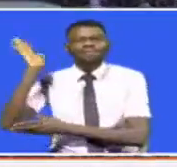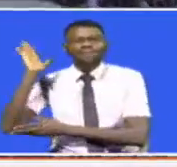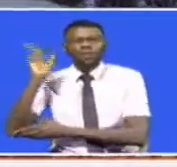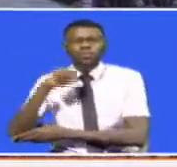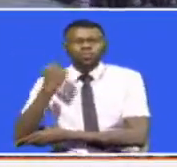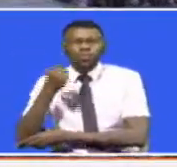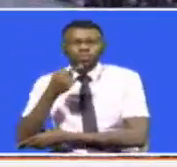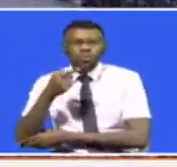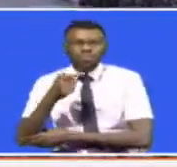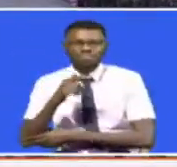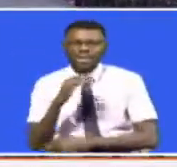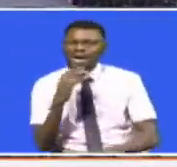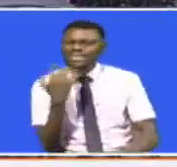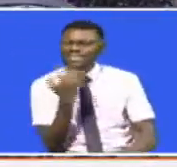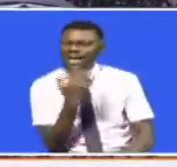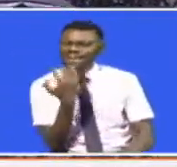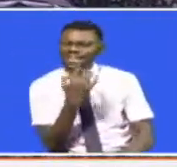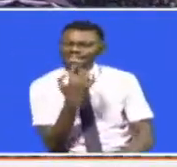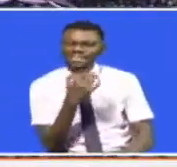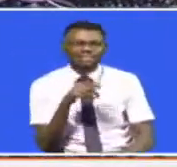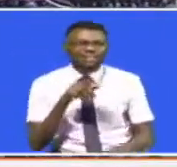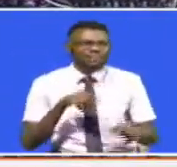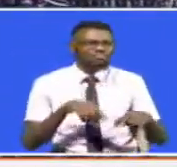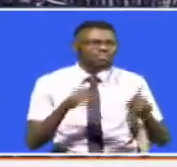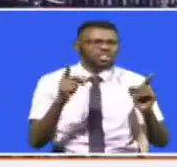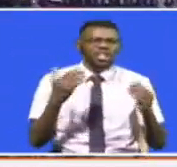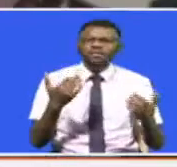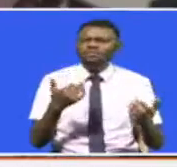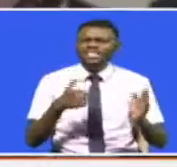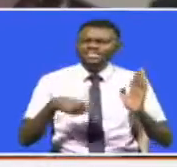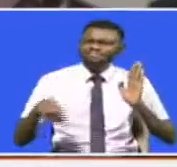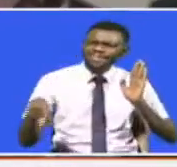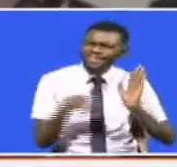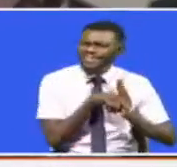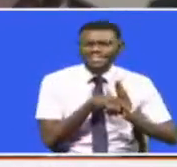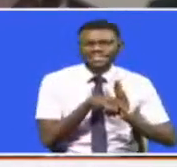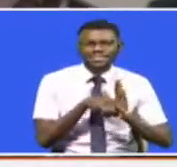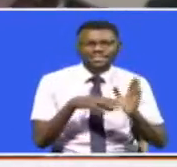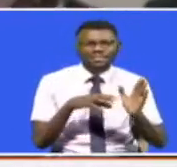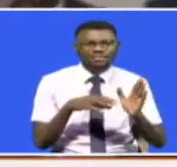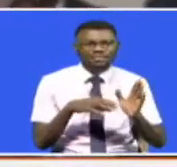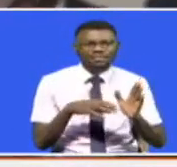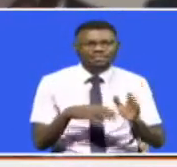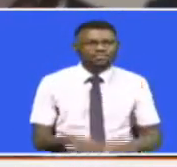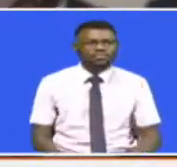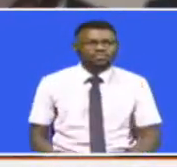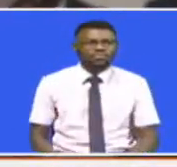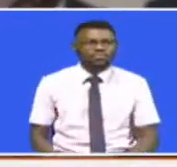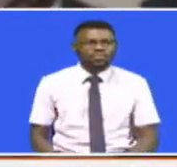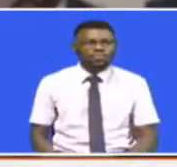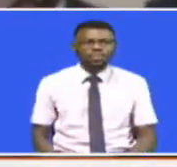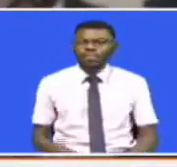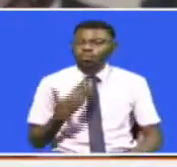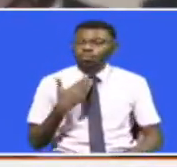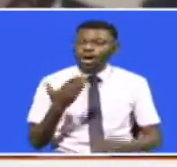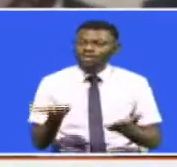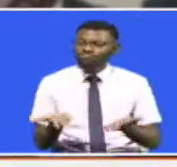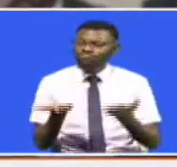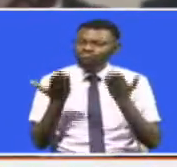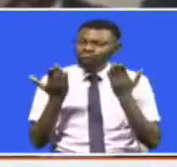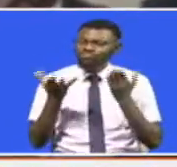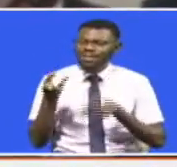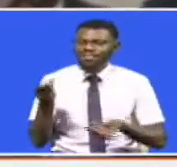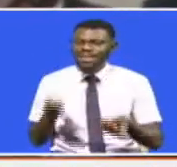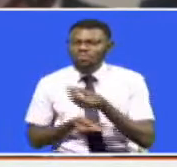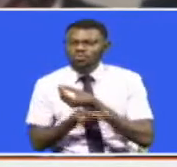president, was Rigathi Gachagua. He did not mince his words. Once we try to fix this economy